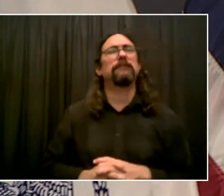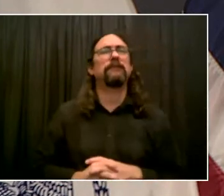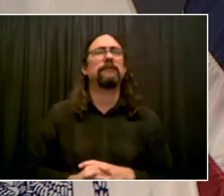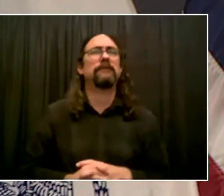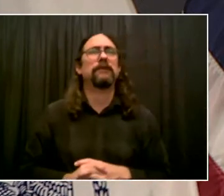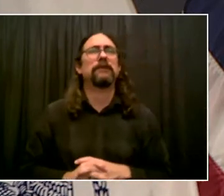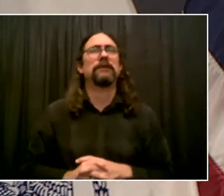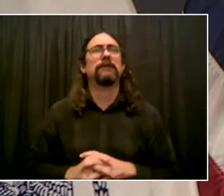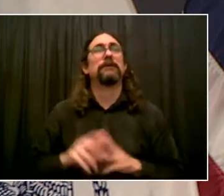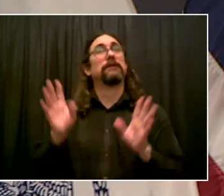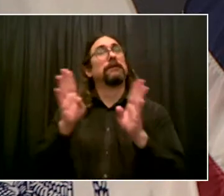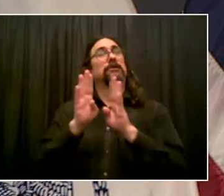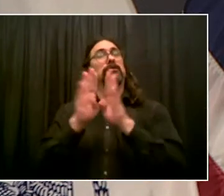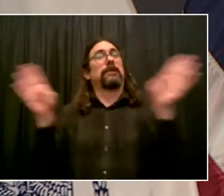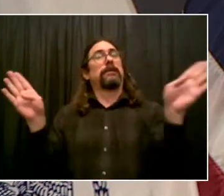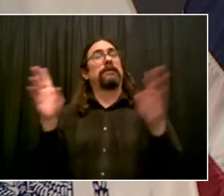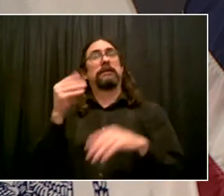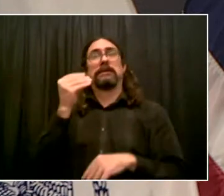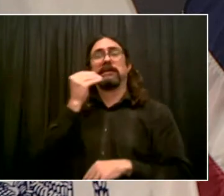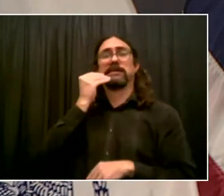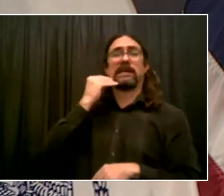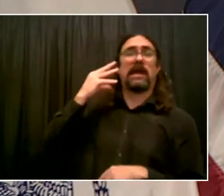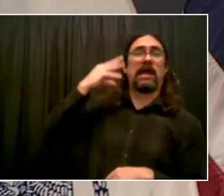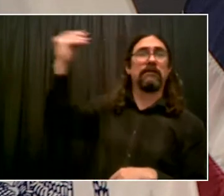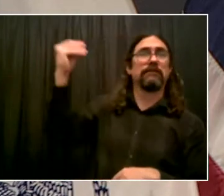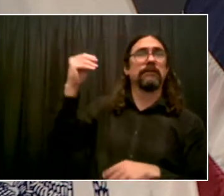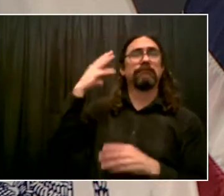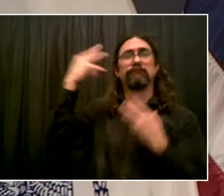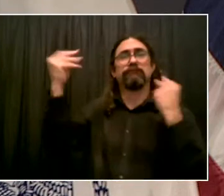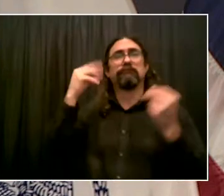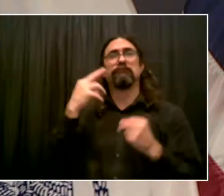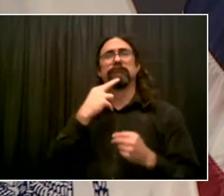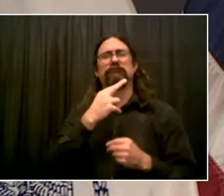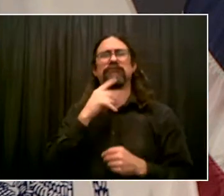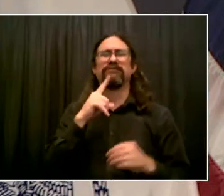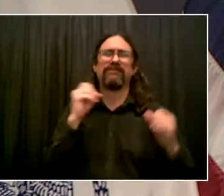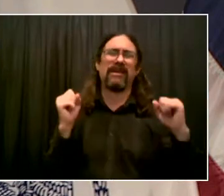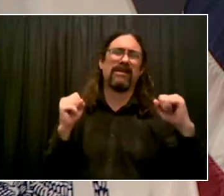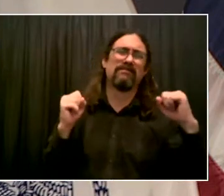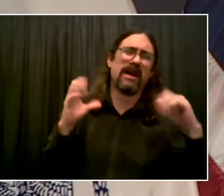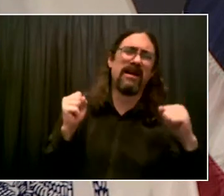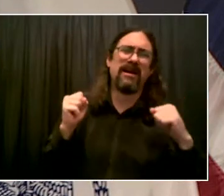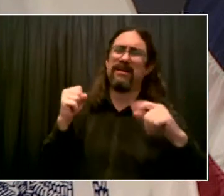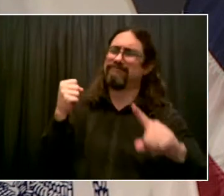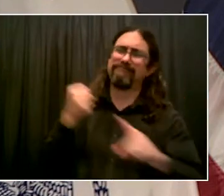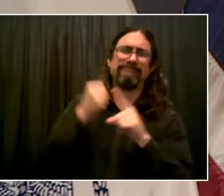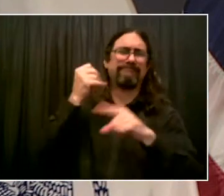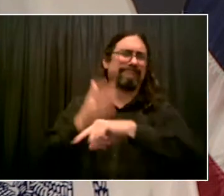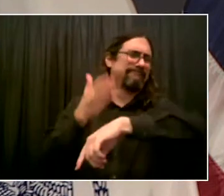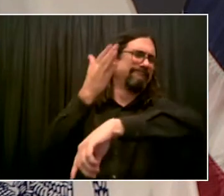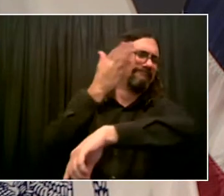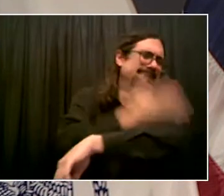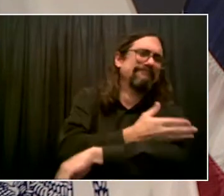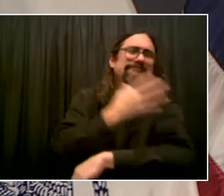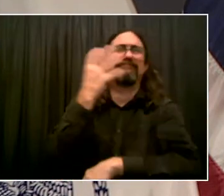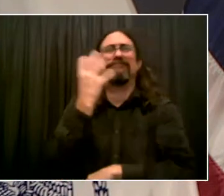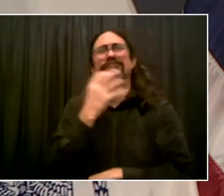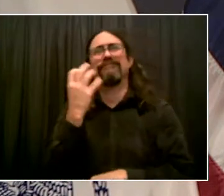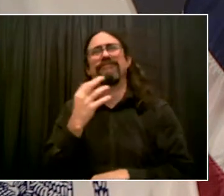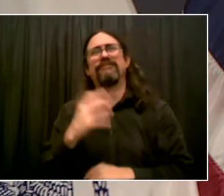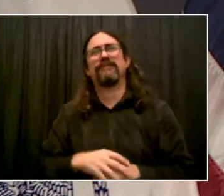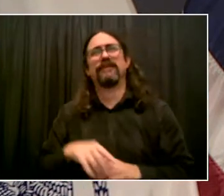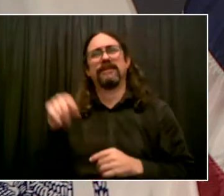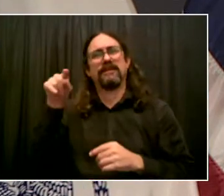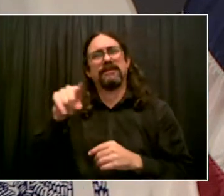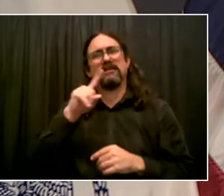saved 100,000 jobs to begin with and is helping to save many more since. It has been part of the comeback of the city. It's creating